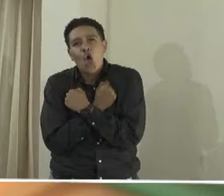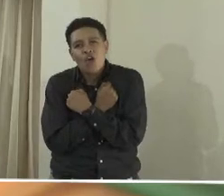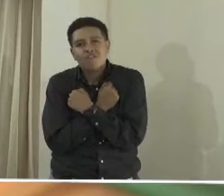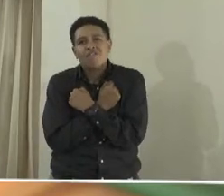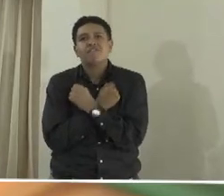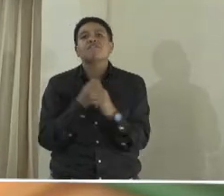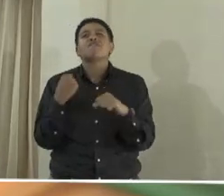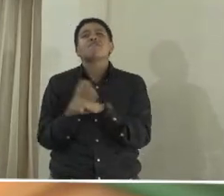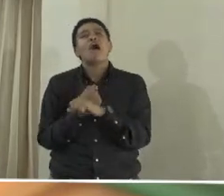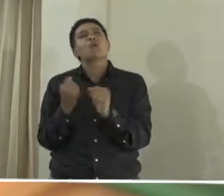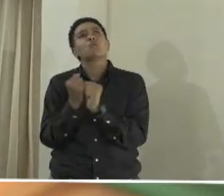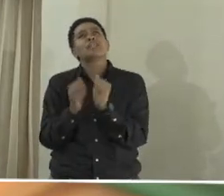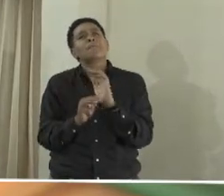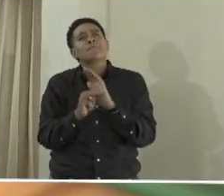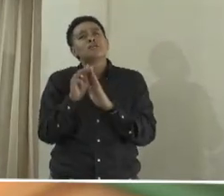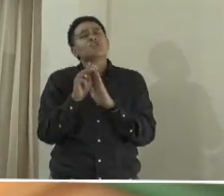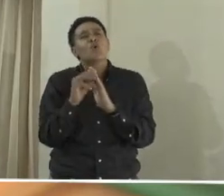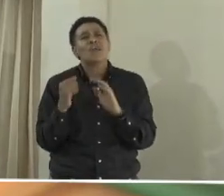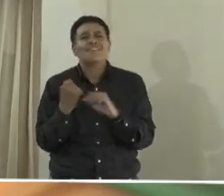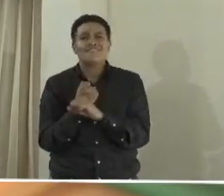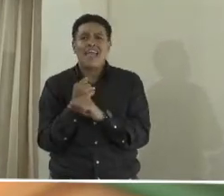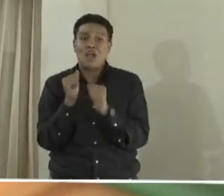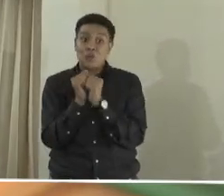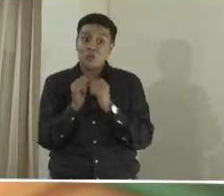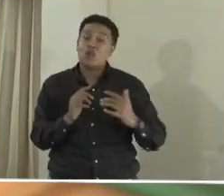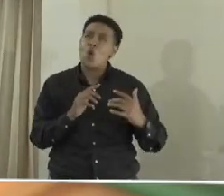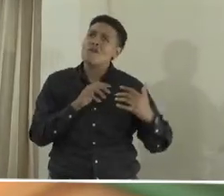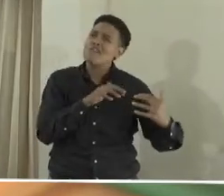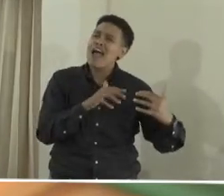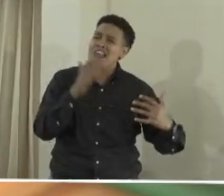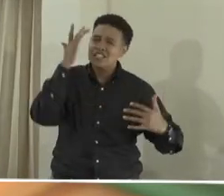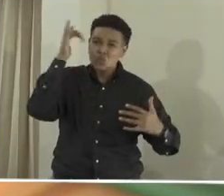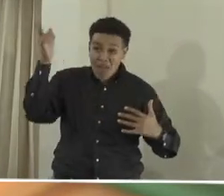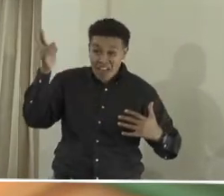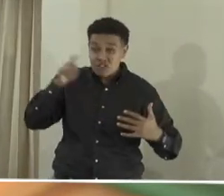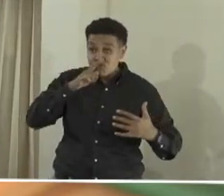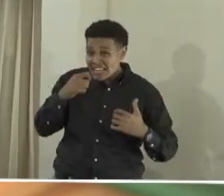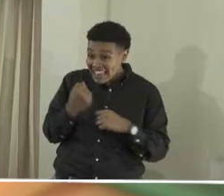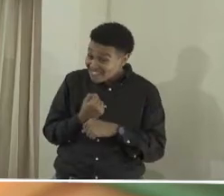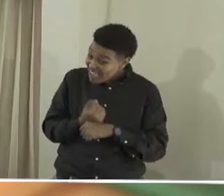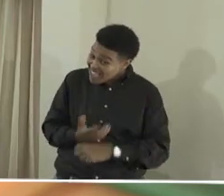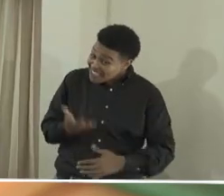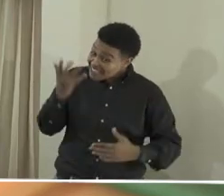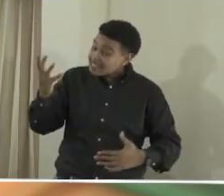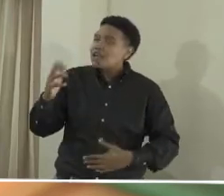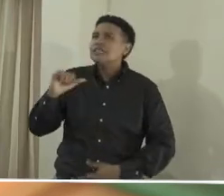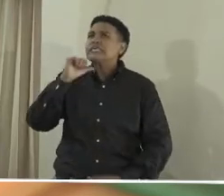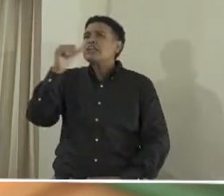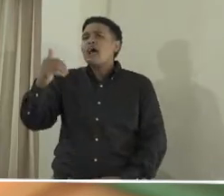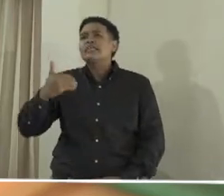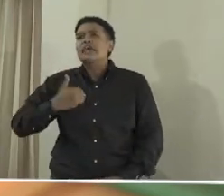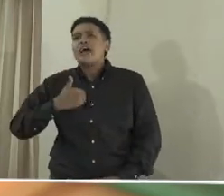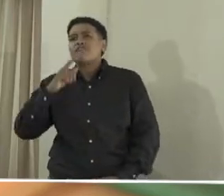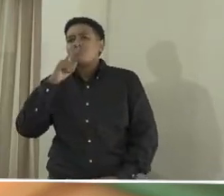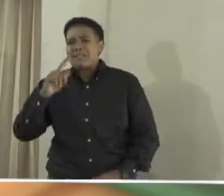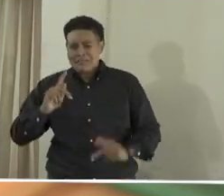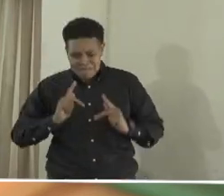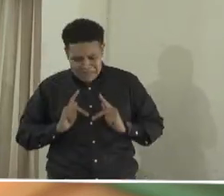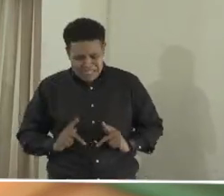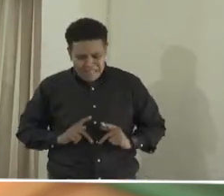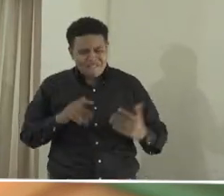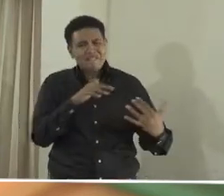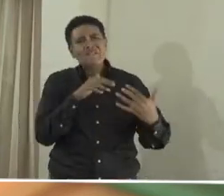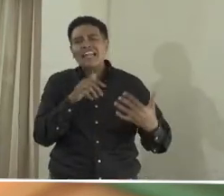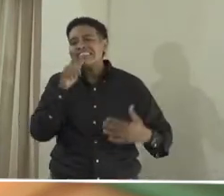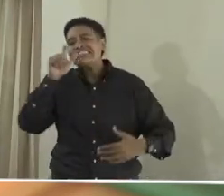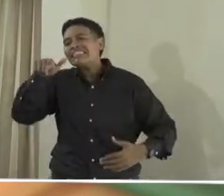with maturity, to fight without violence. Because, God, there is a fight that does not have to be physically violent.